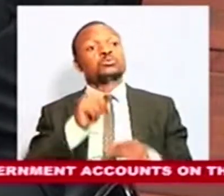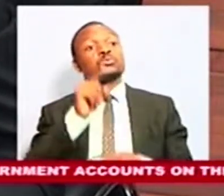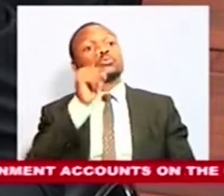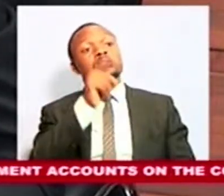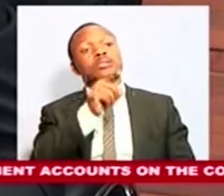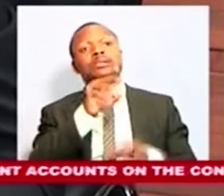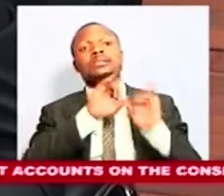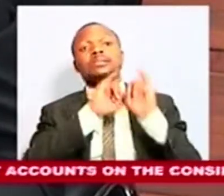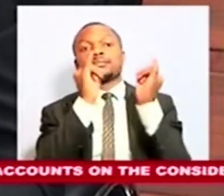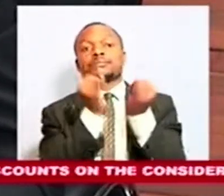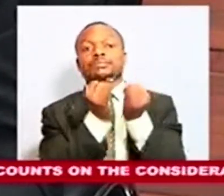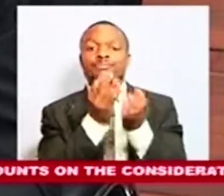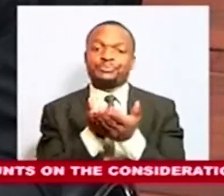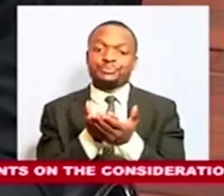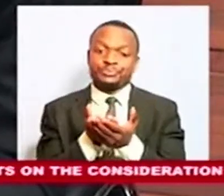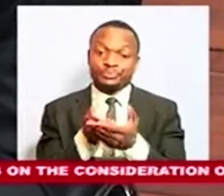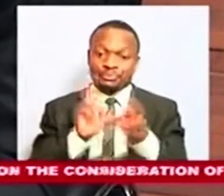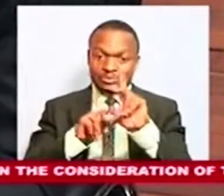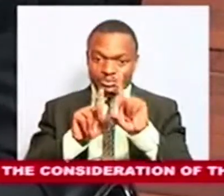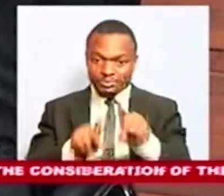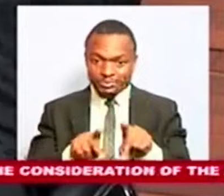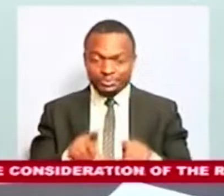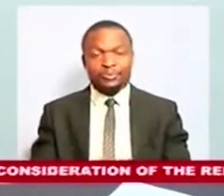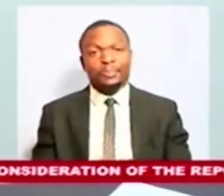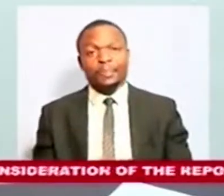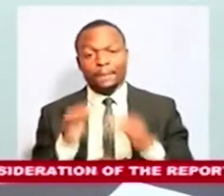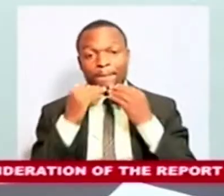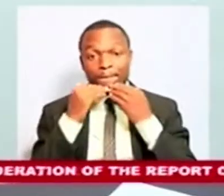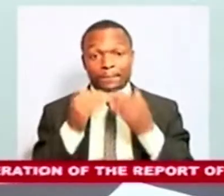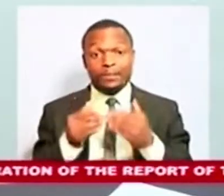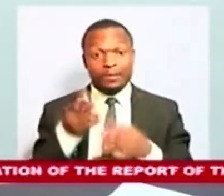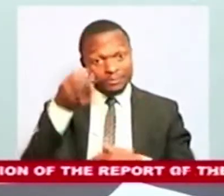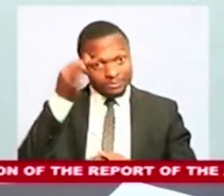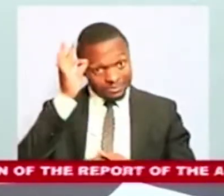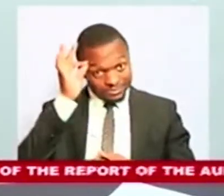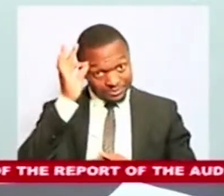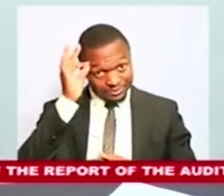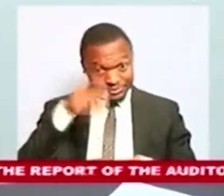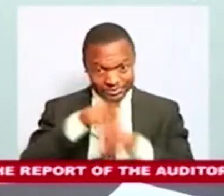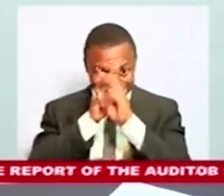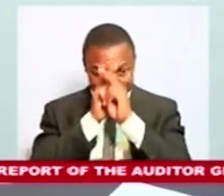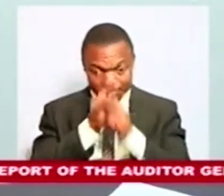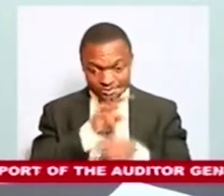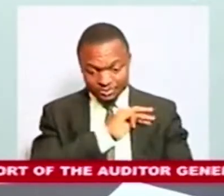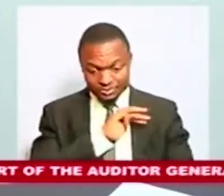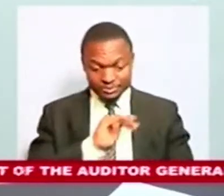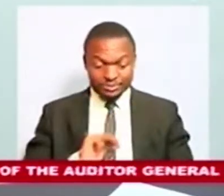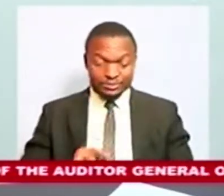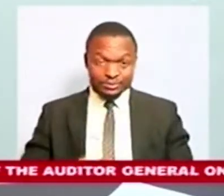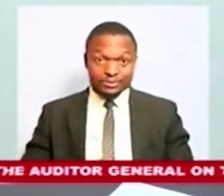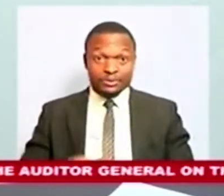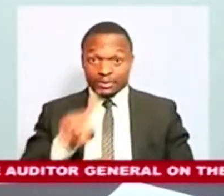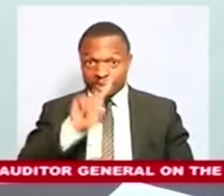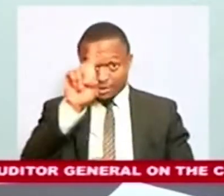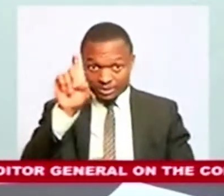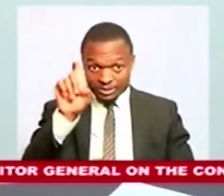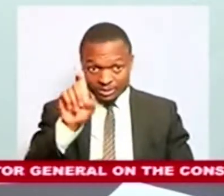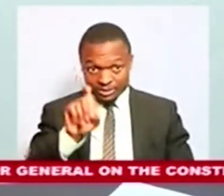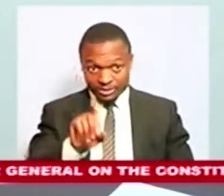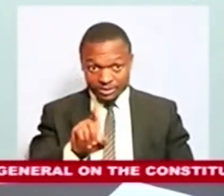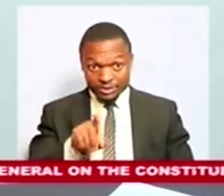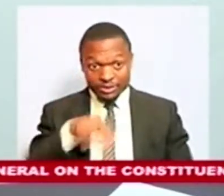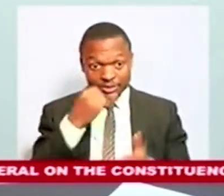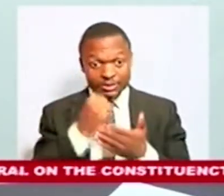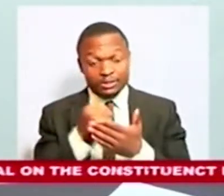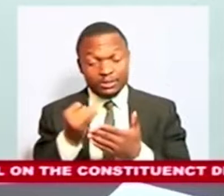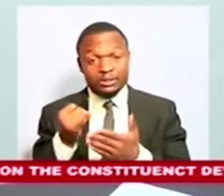institution. Chair, I submit. I think you have taken note of the Honorable Member's concerns. So the issue